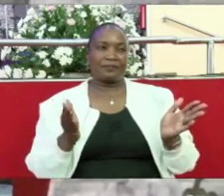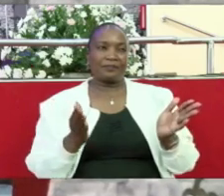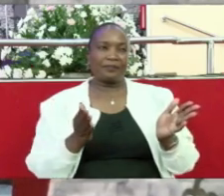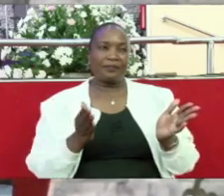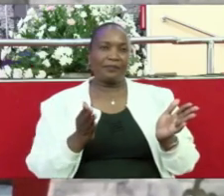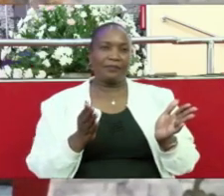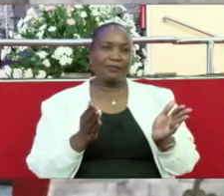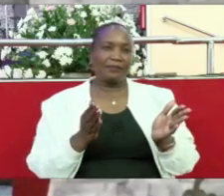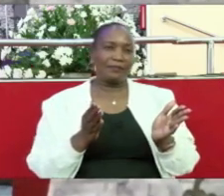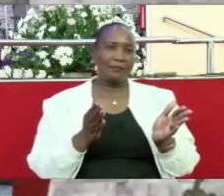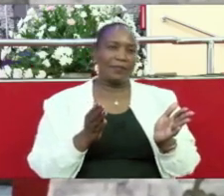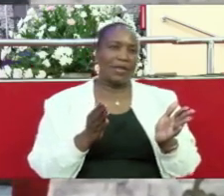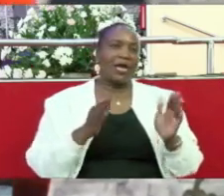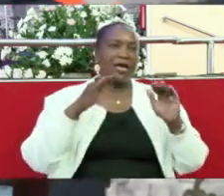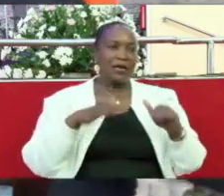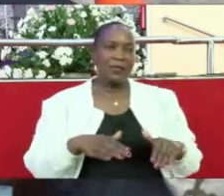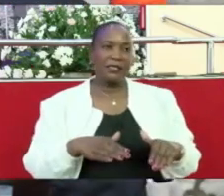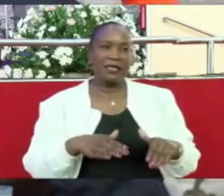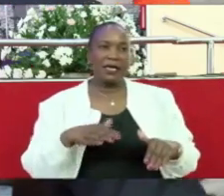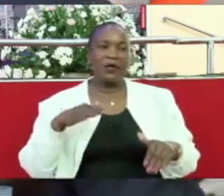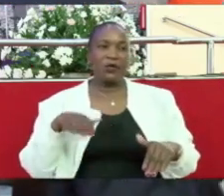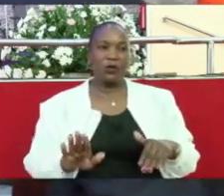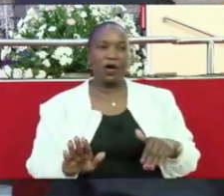anything that is limiting seeing ahead,